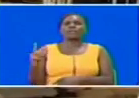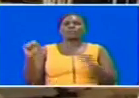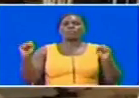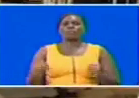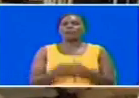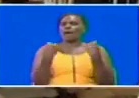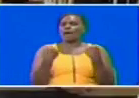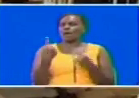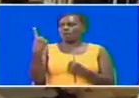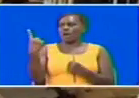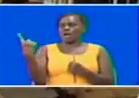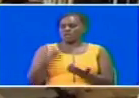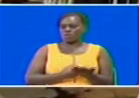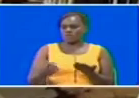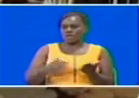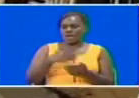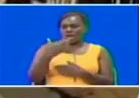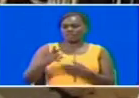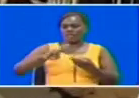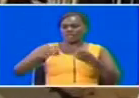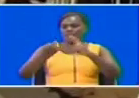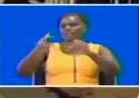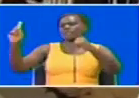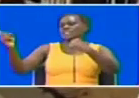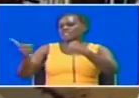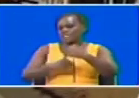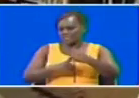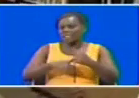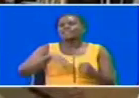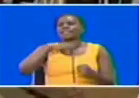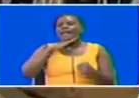accident comes 1 week after six relatives died near the area.